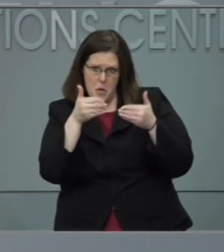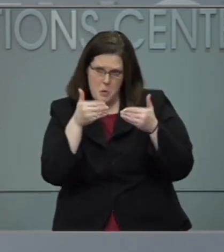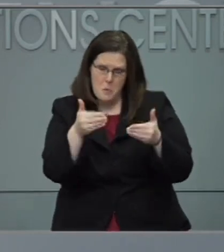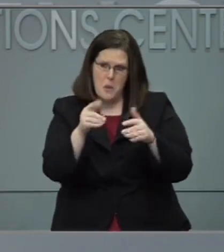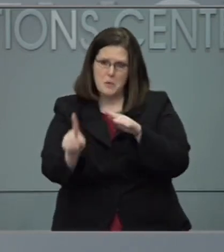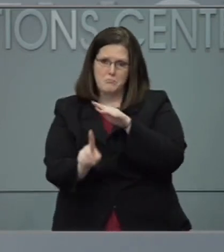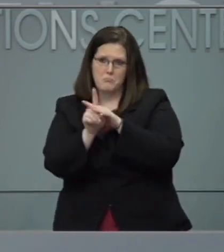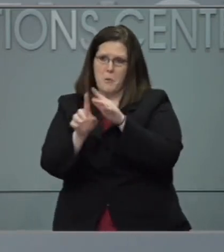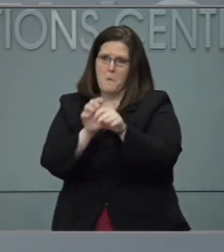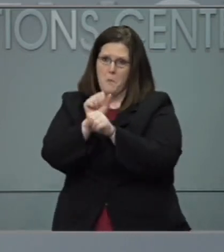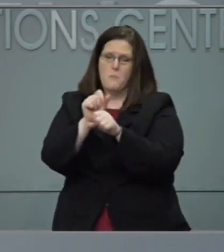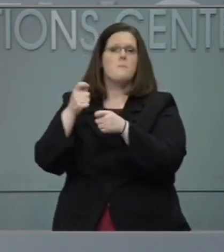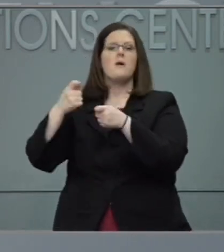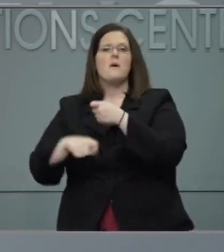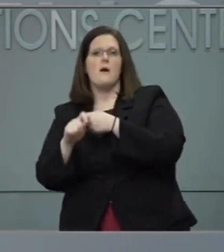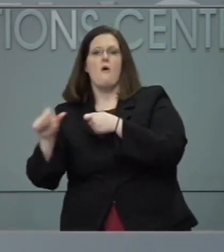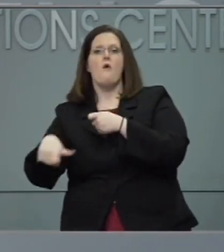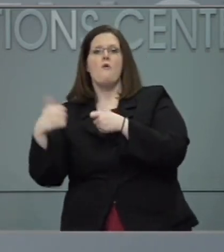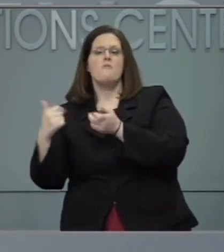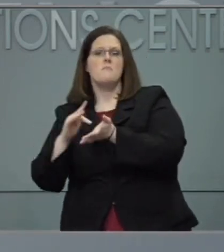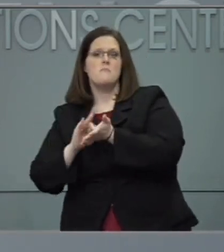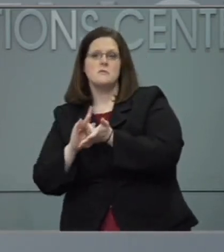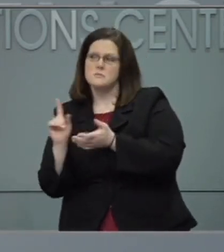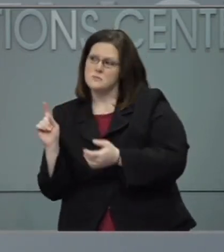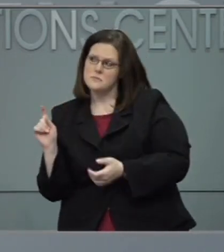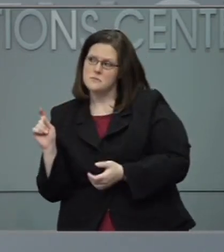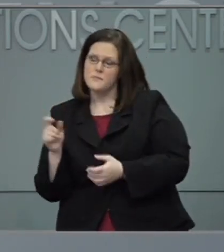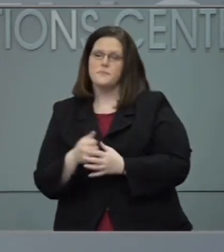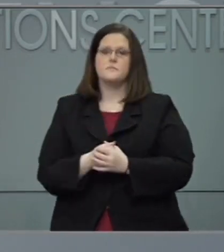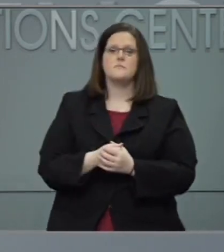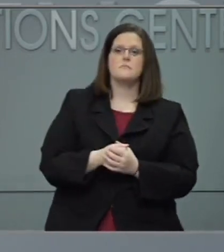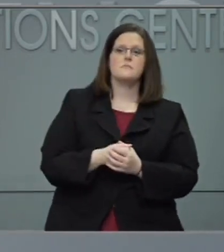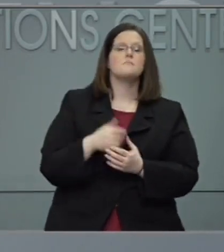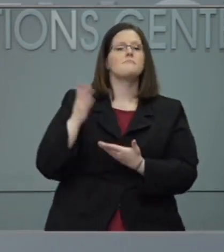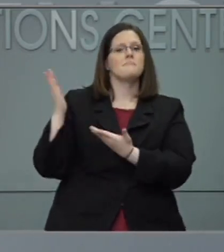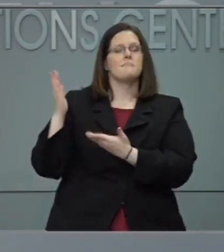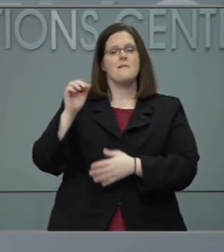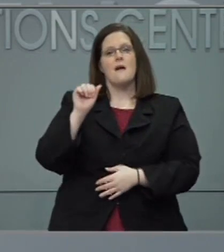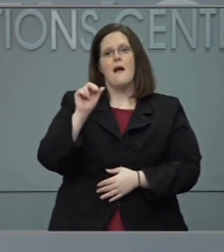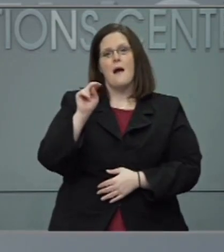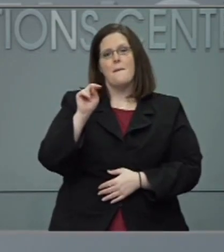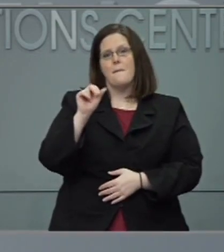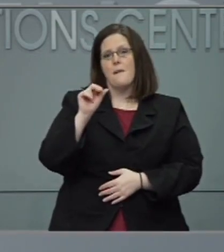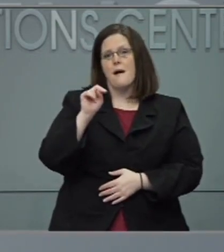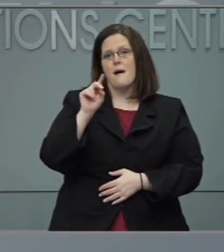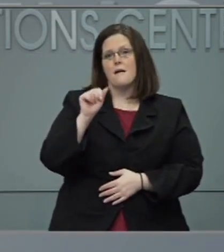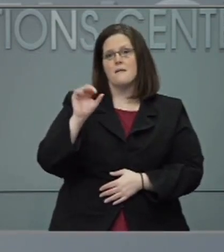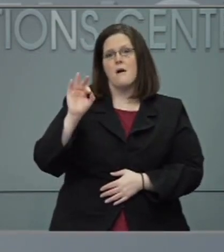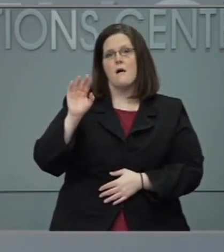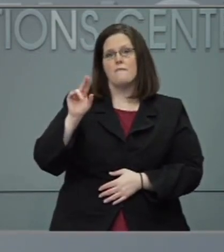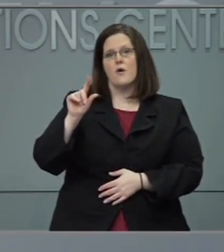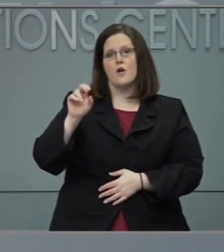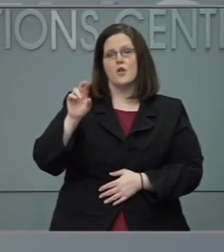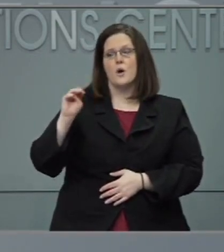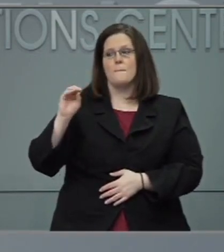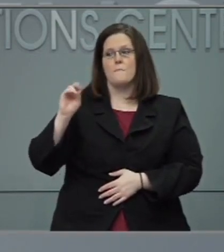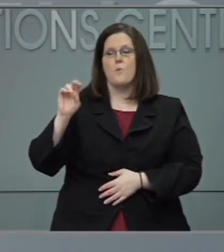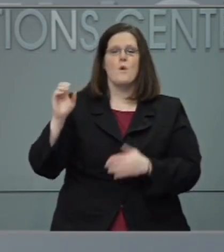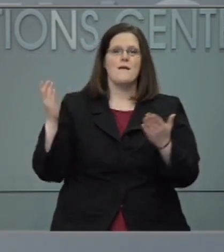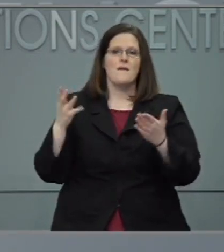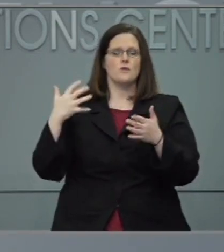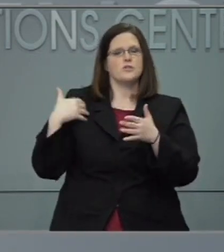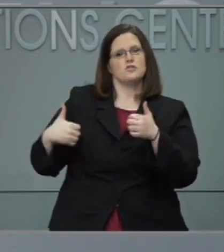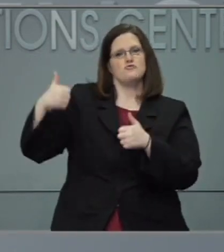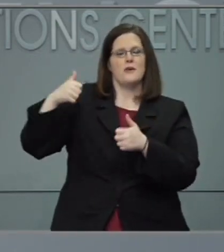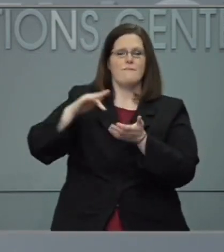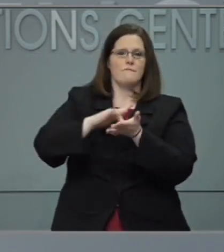you. Thanks, Brian. So I have Amanda Fuller-Moore with me, who heads our COVID vaccine operations. But let me start by saying